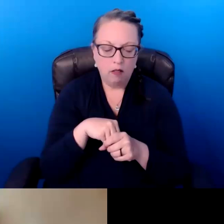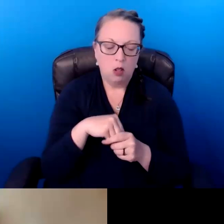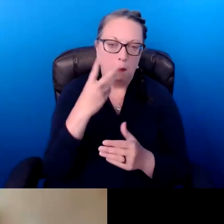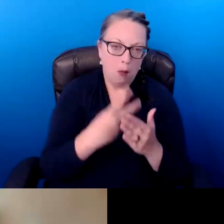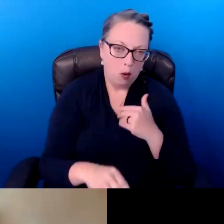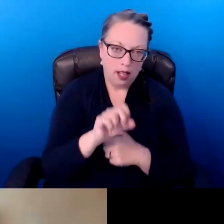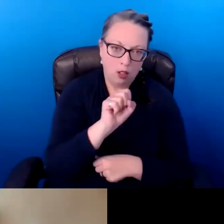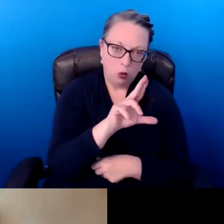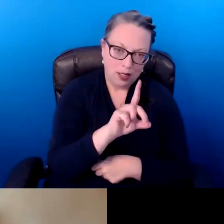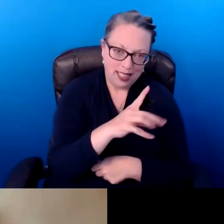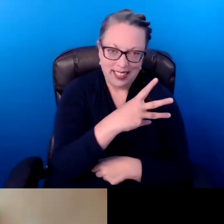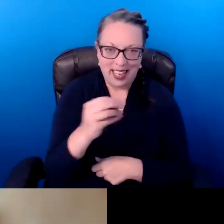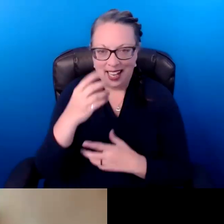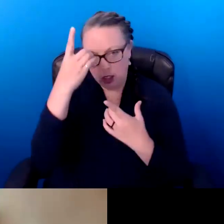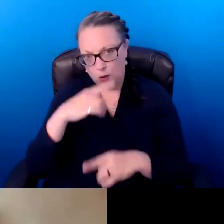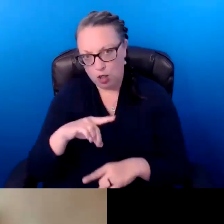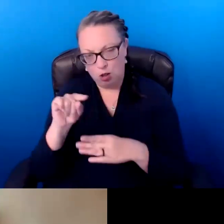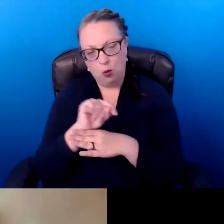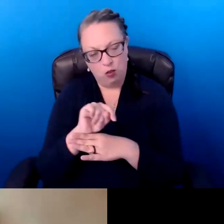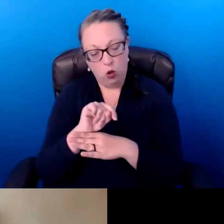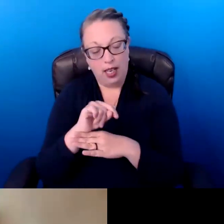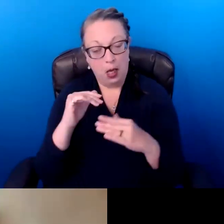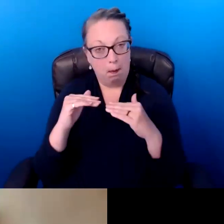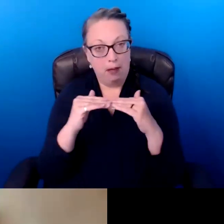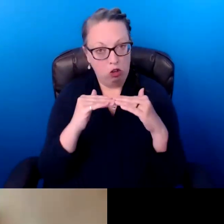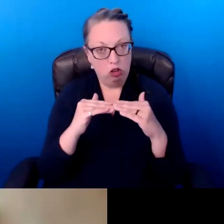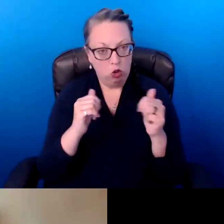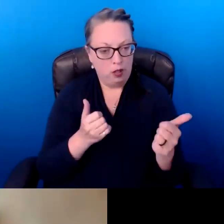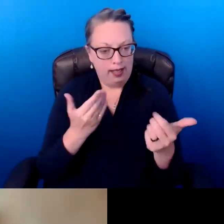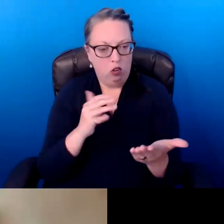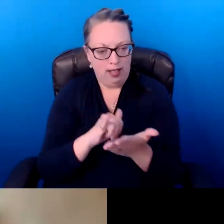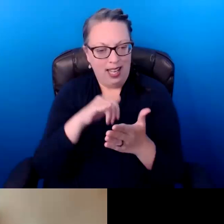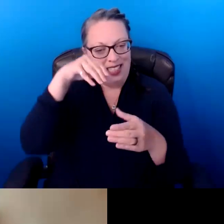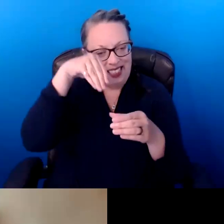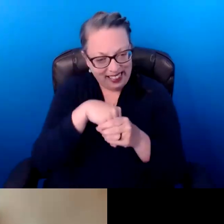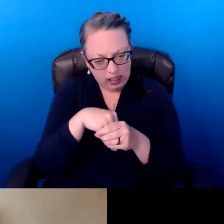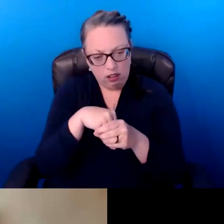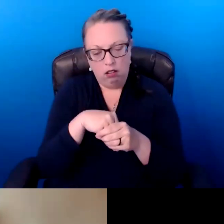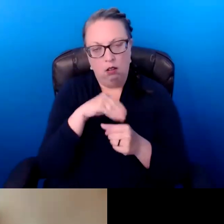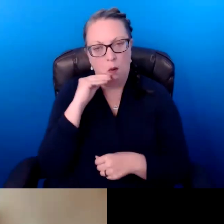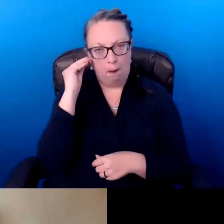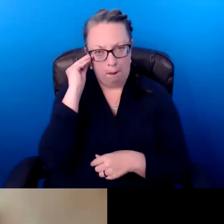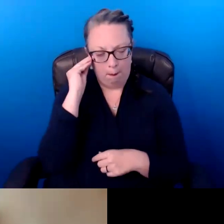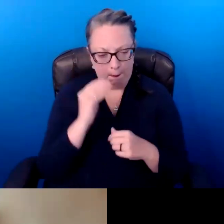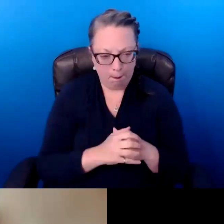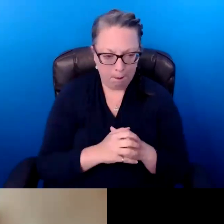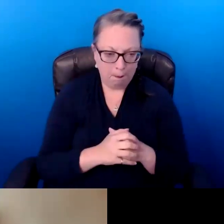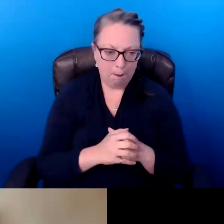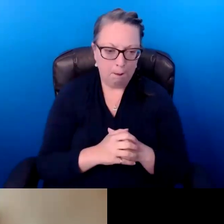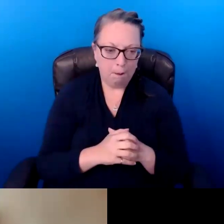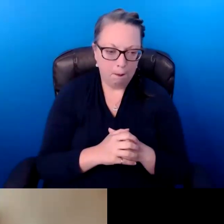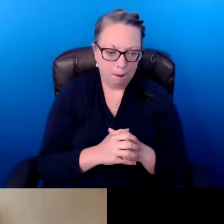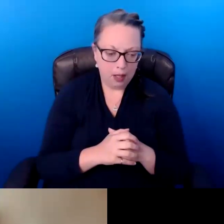depression. So we've trained peers in it, and they are delivering it in people's homes. We are having a little bit of